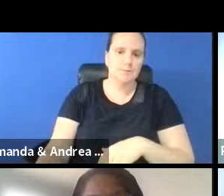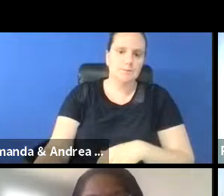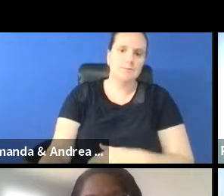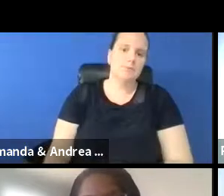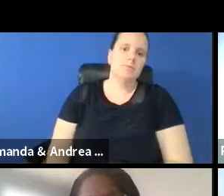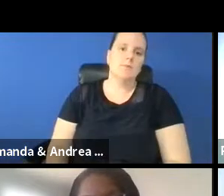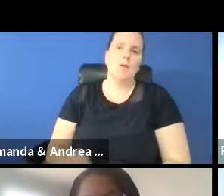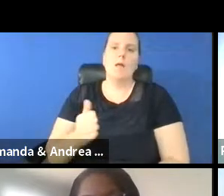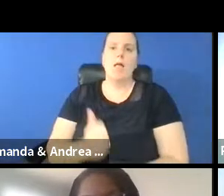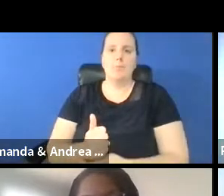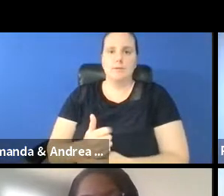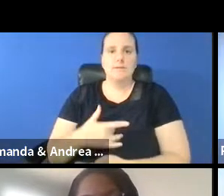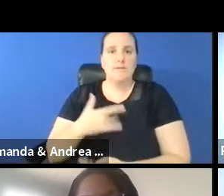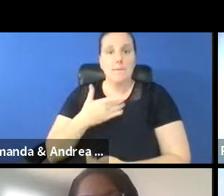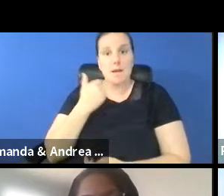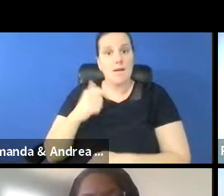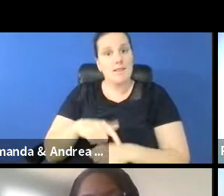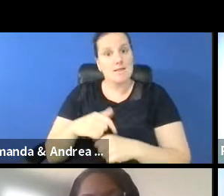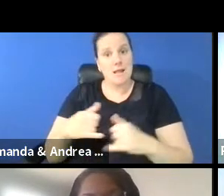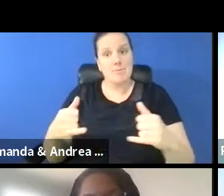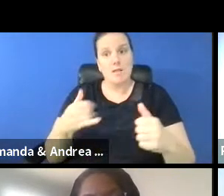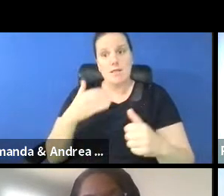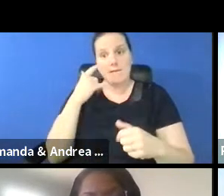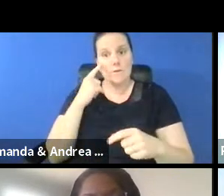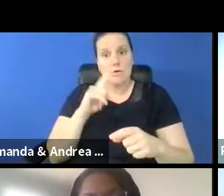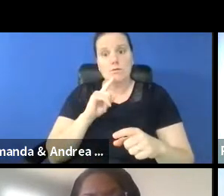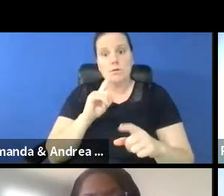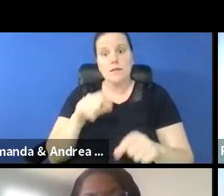feel a little bit better about the timeline. Thank you for your answer.